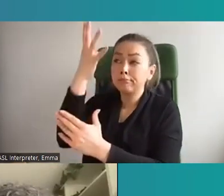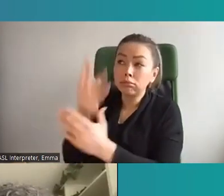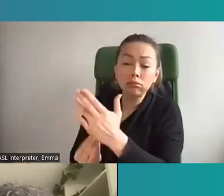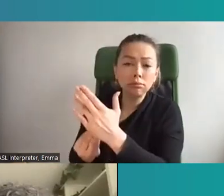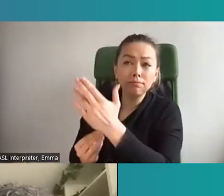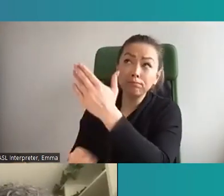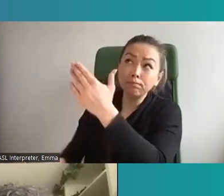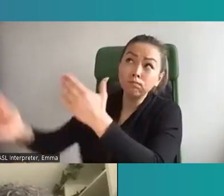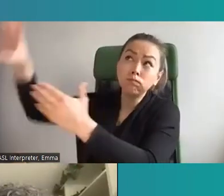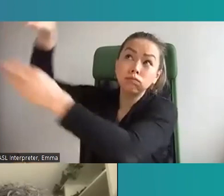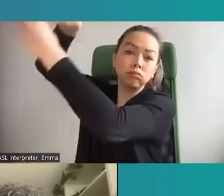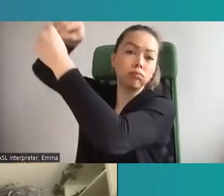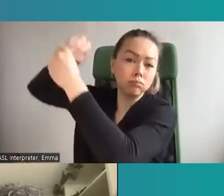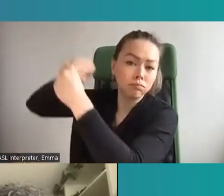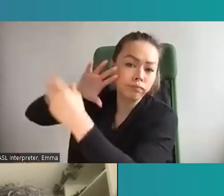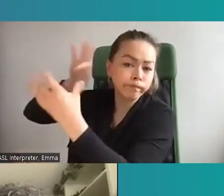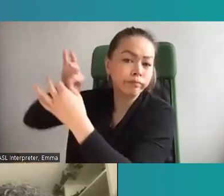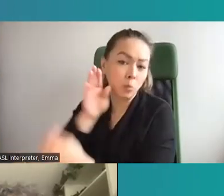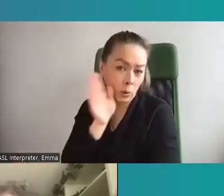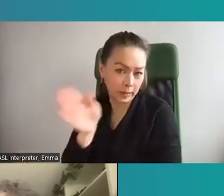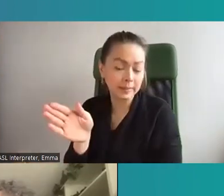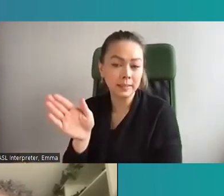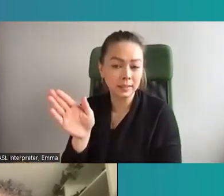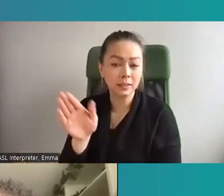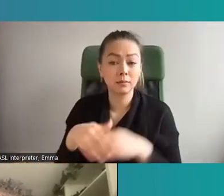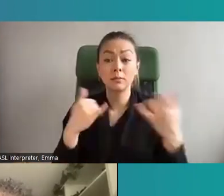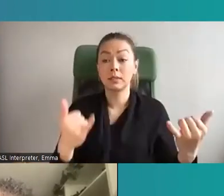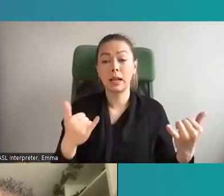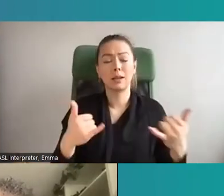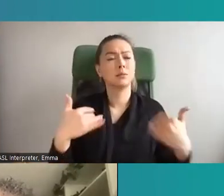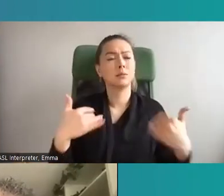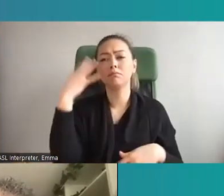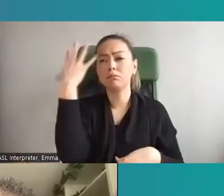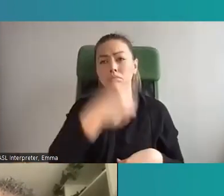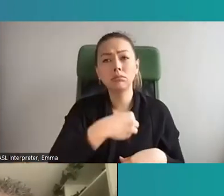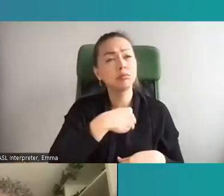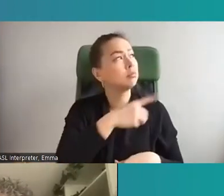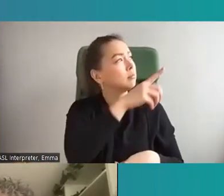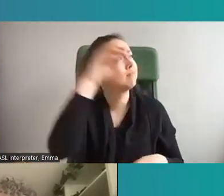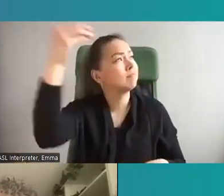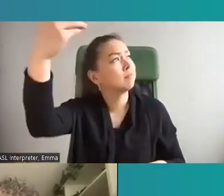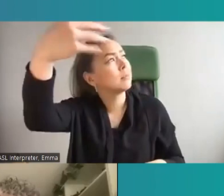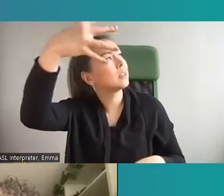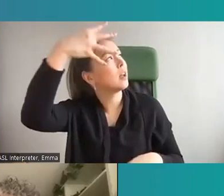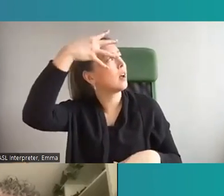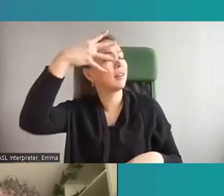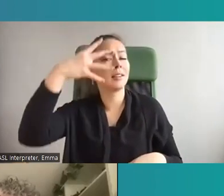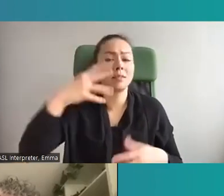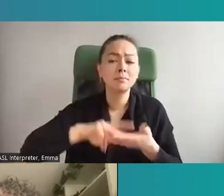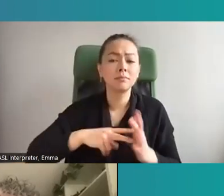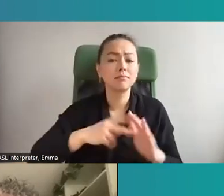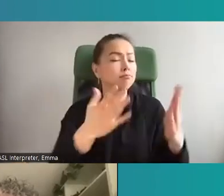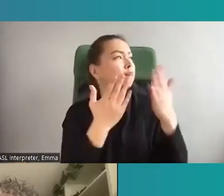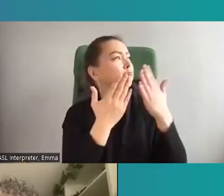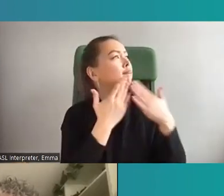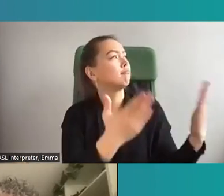today is beautiful. And so the sun is shining. And so we give a thanksgiving